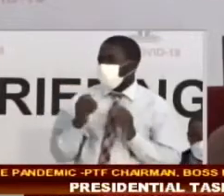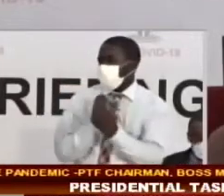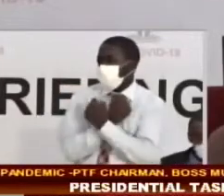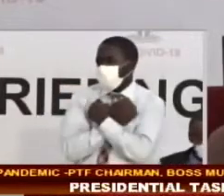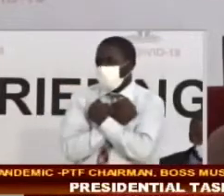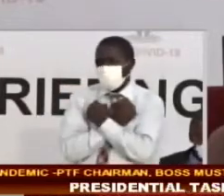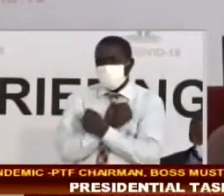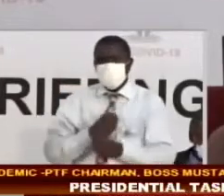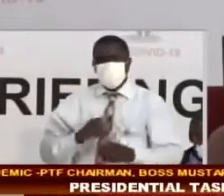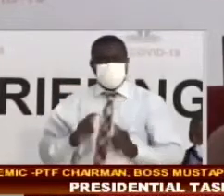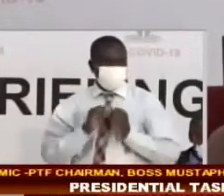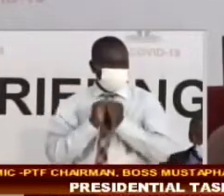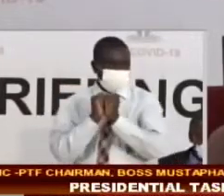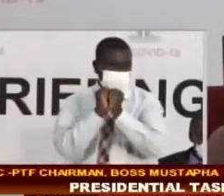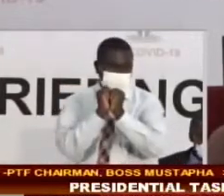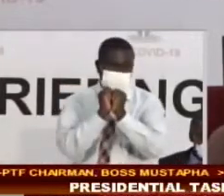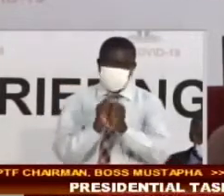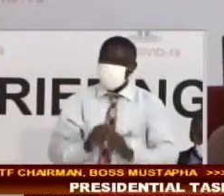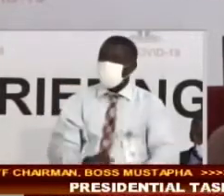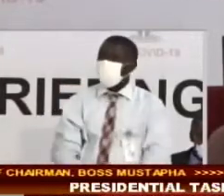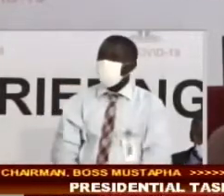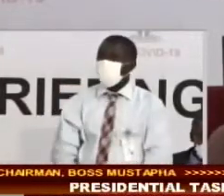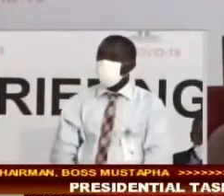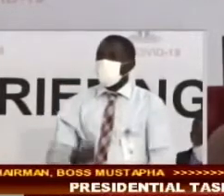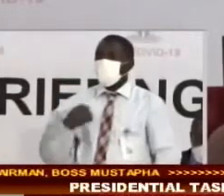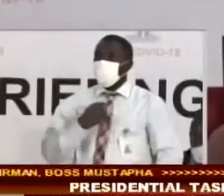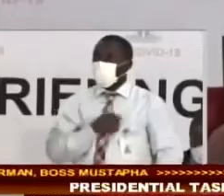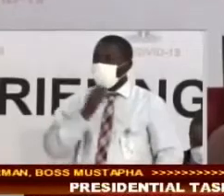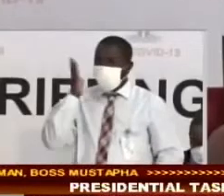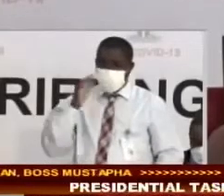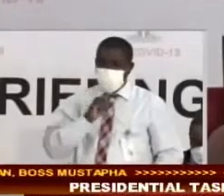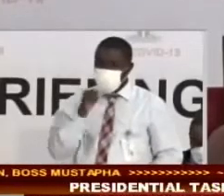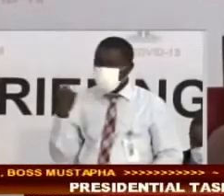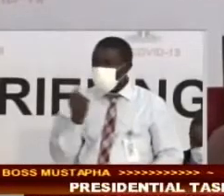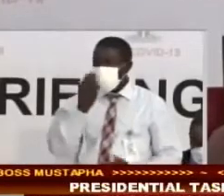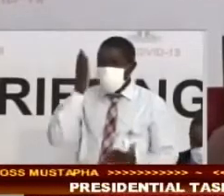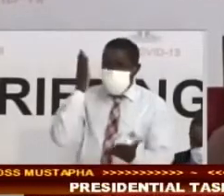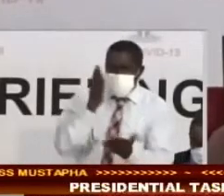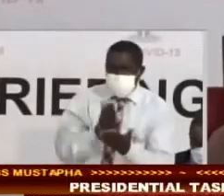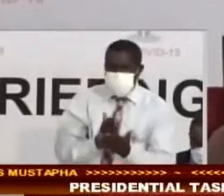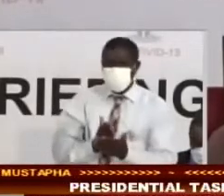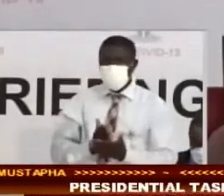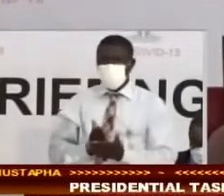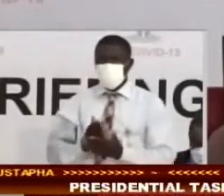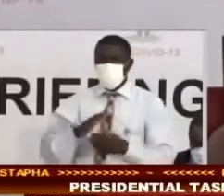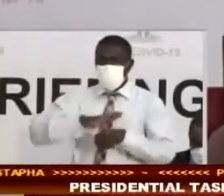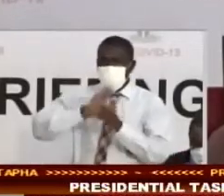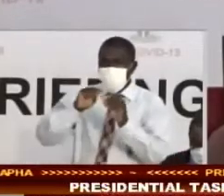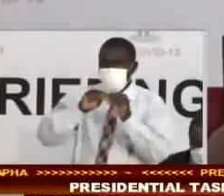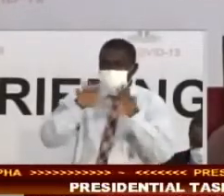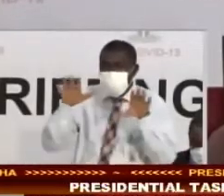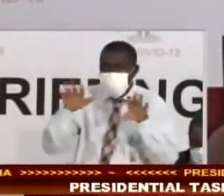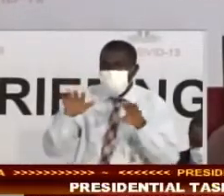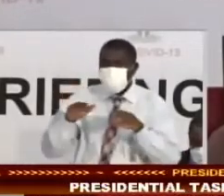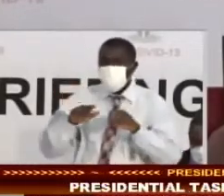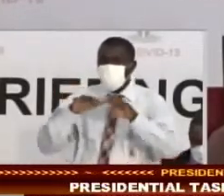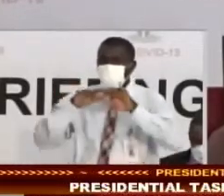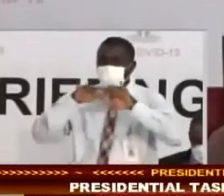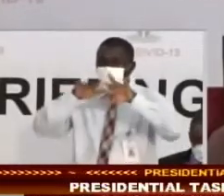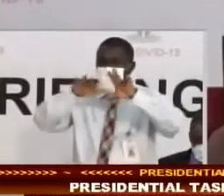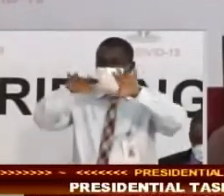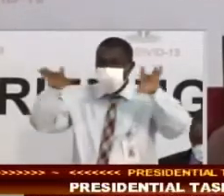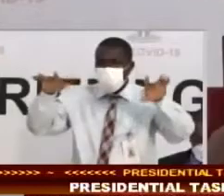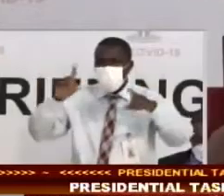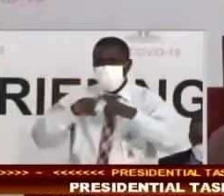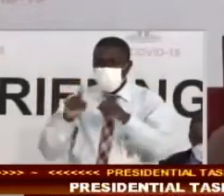Together, we shall not only stop the spread of the virus, but we will defeat